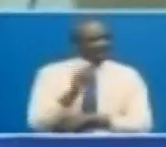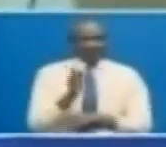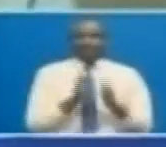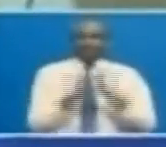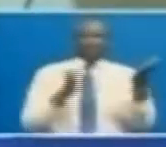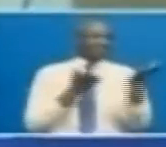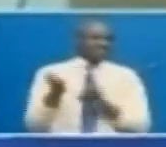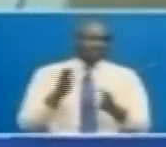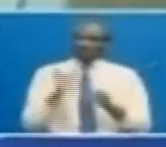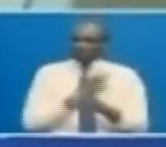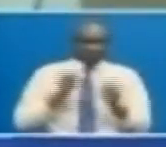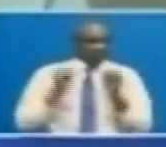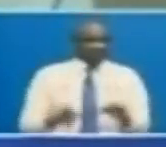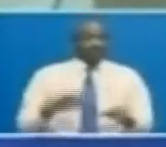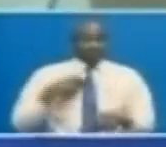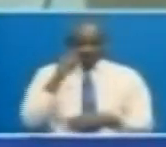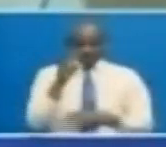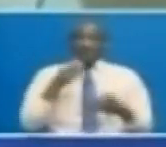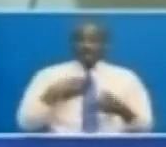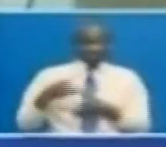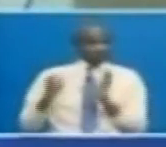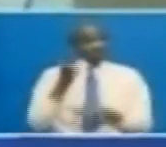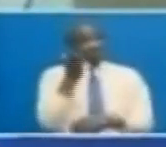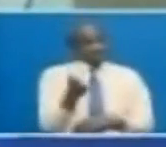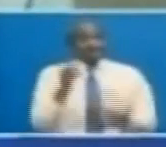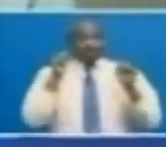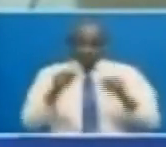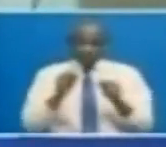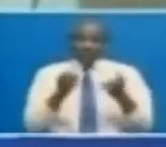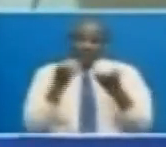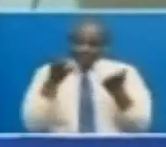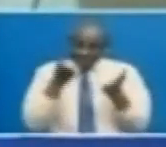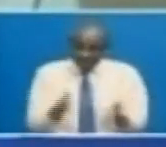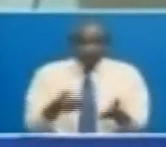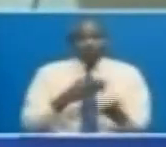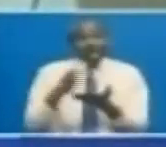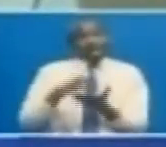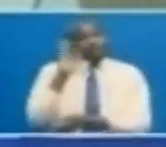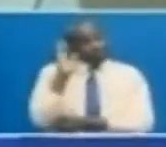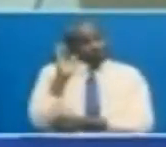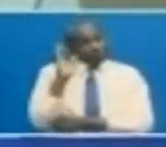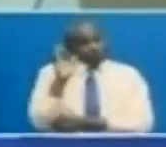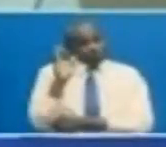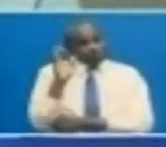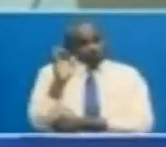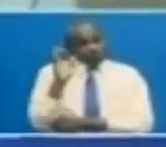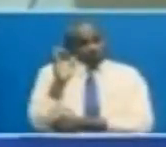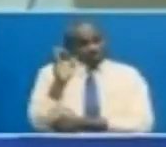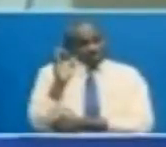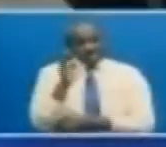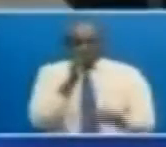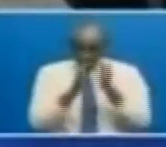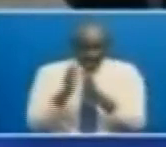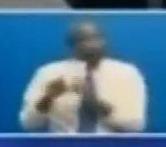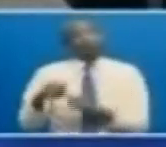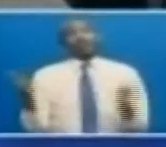Service Commission. And in fact, I see an opportunity where we will need now to hire more in a strategic